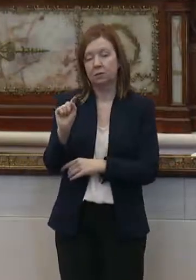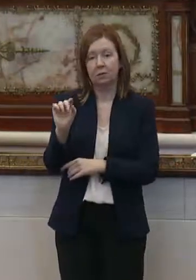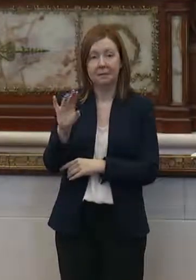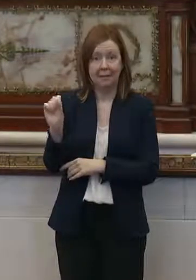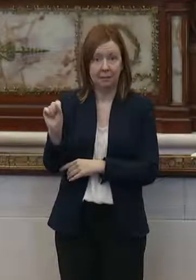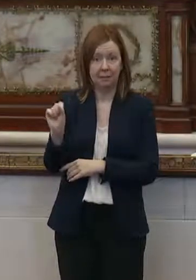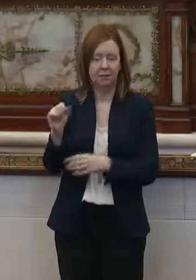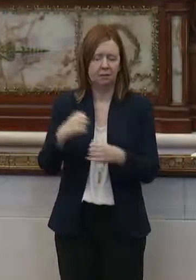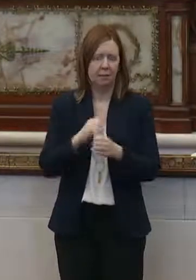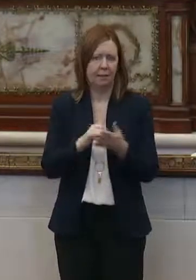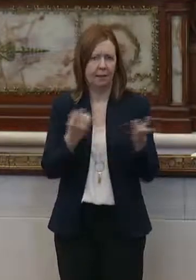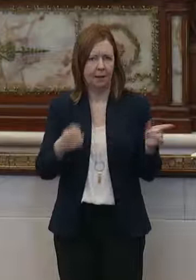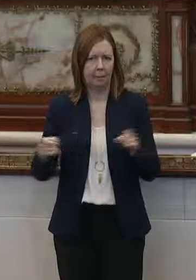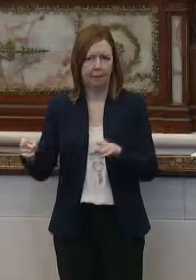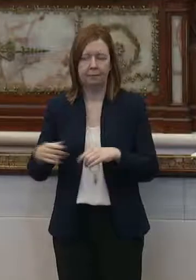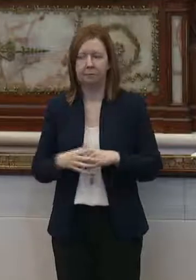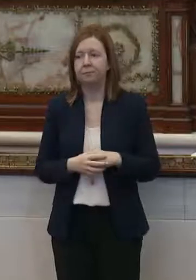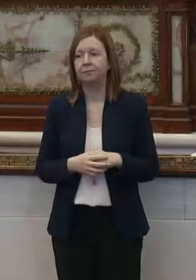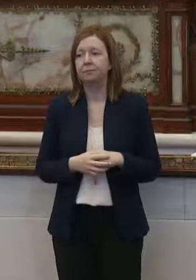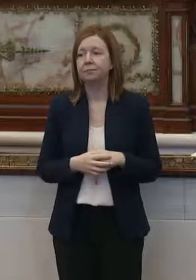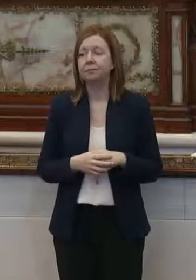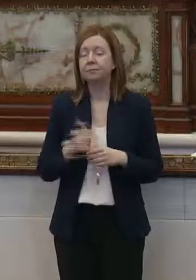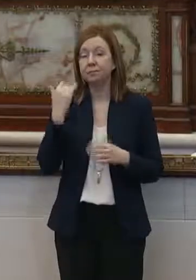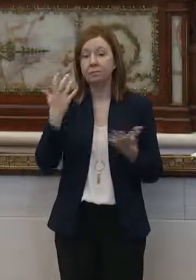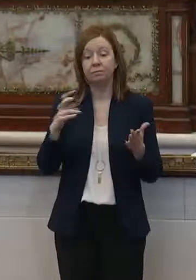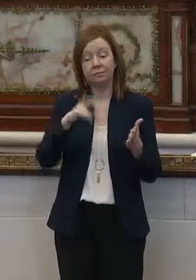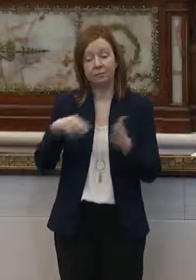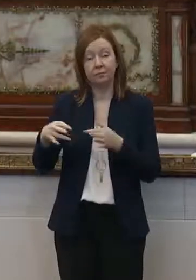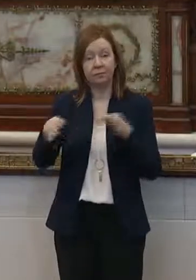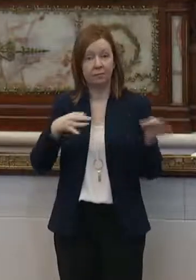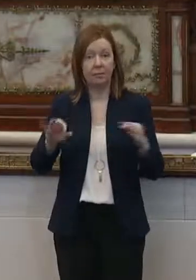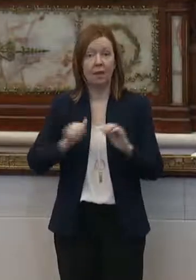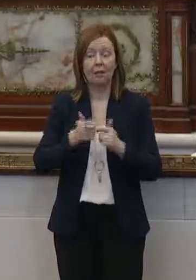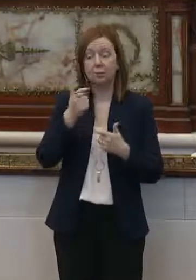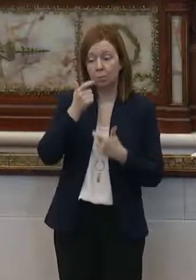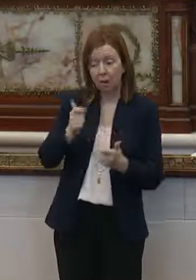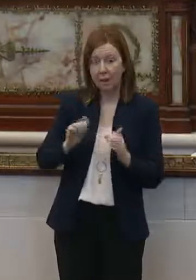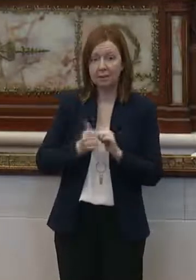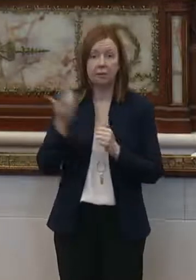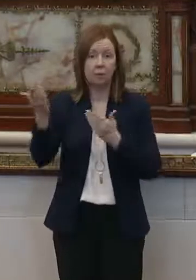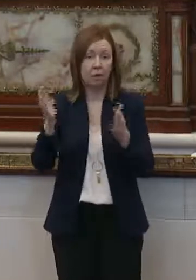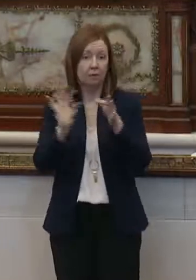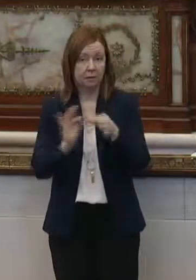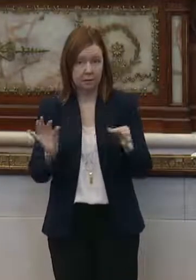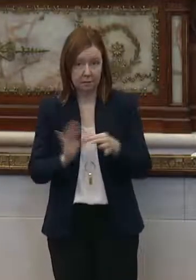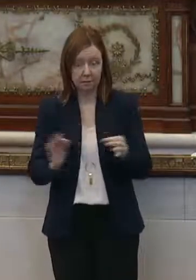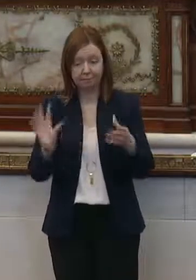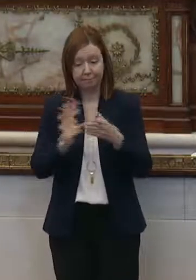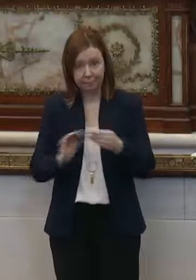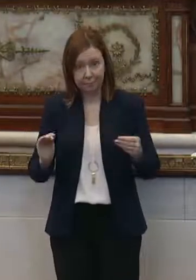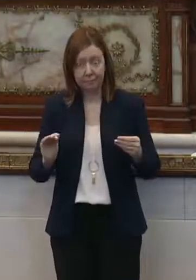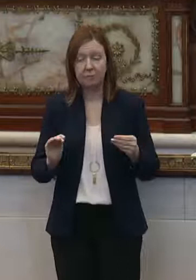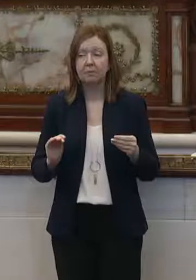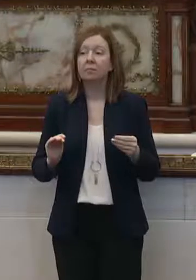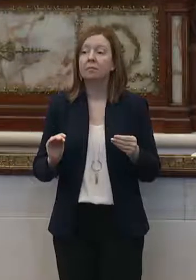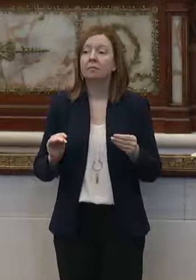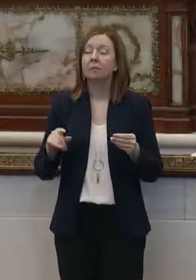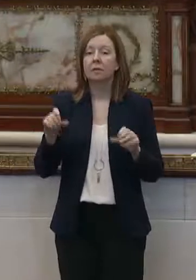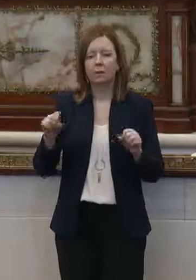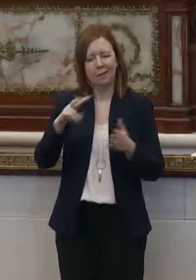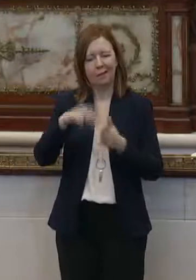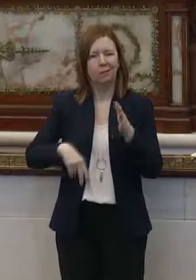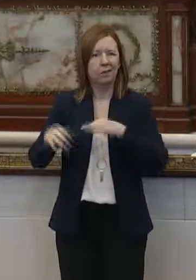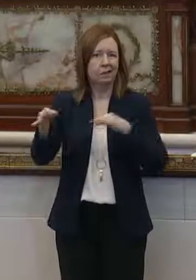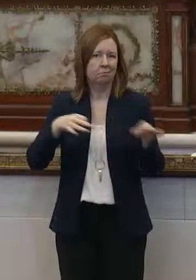remote hearings possible. Instructions for how the public may view and offer public testimony at public hearings